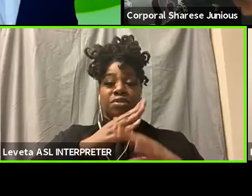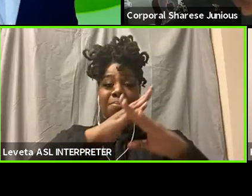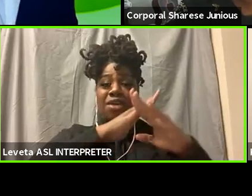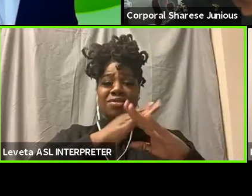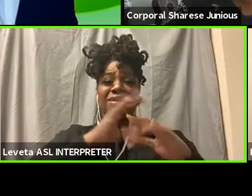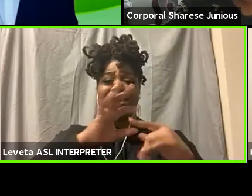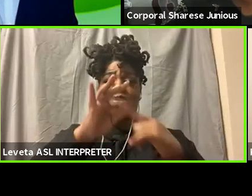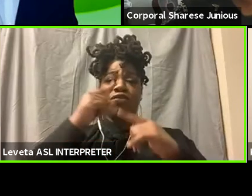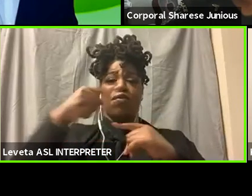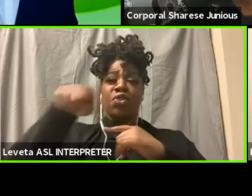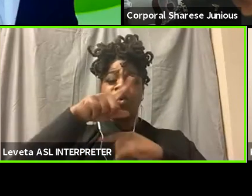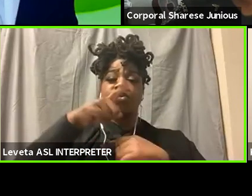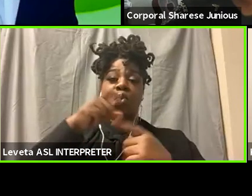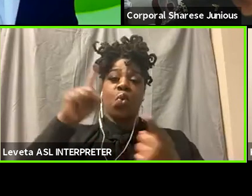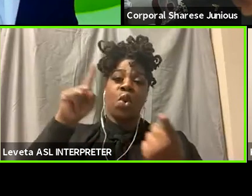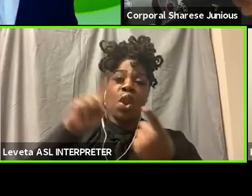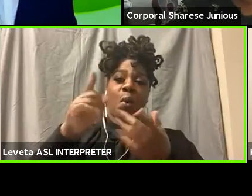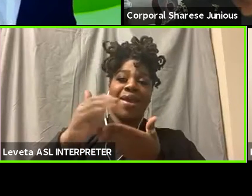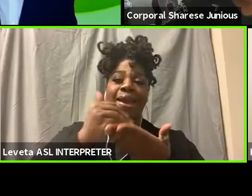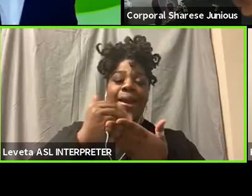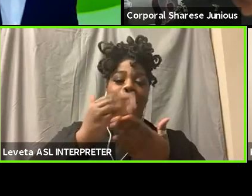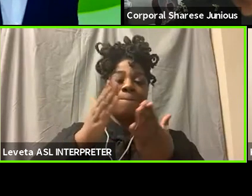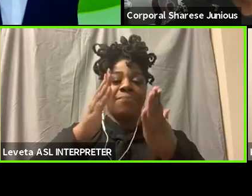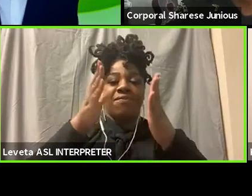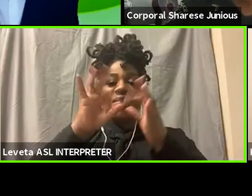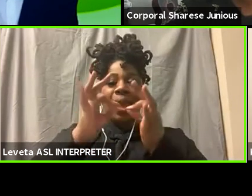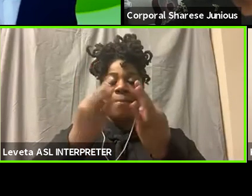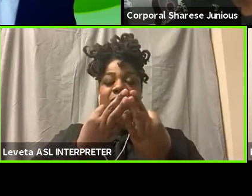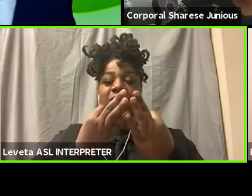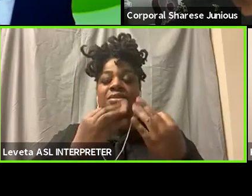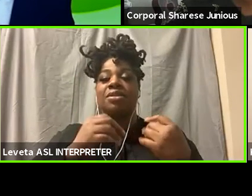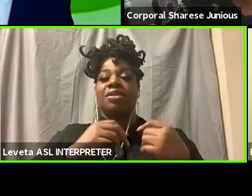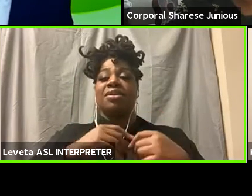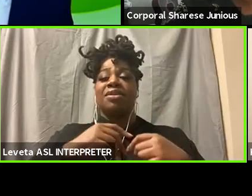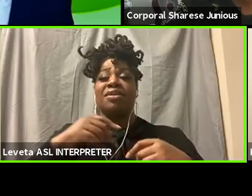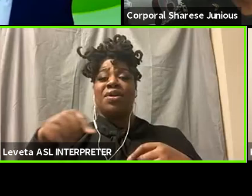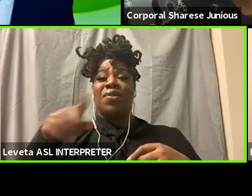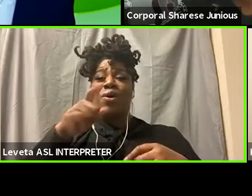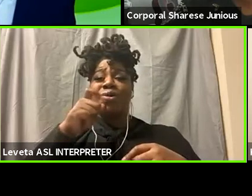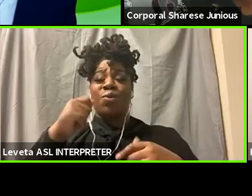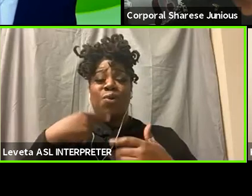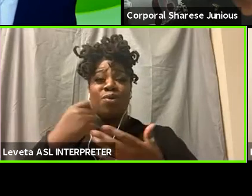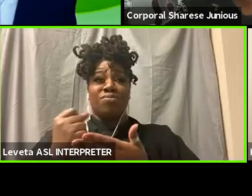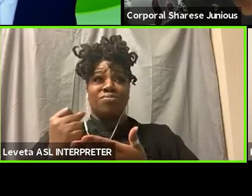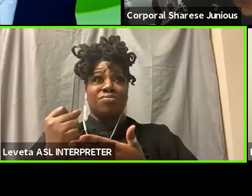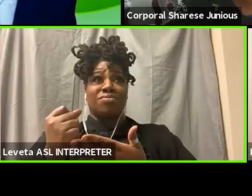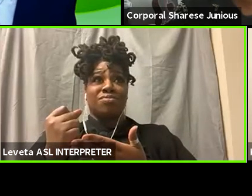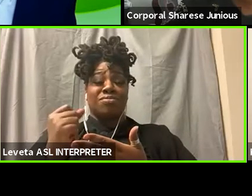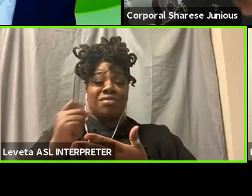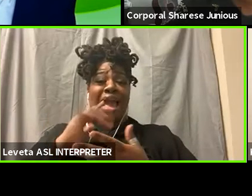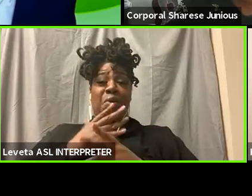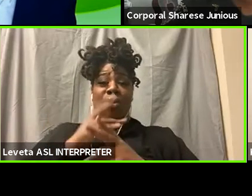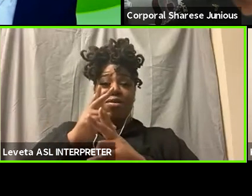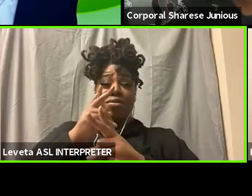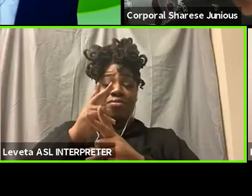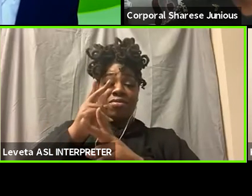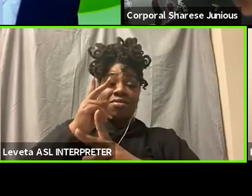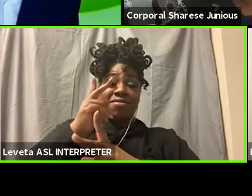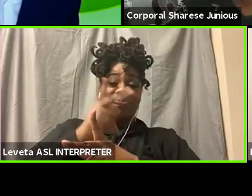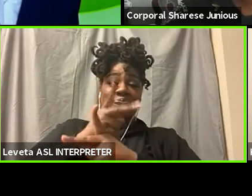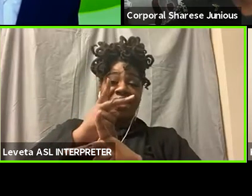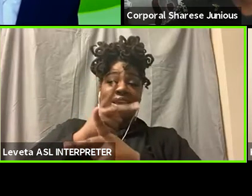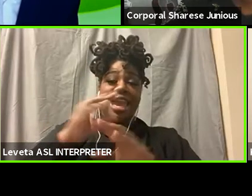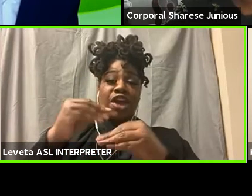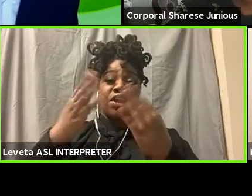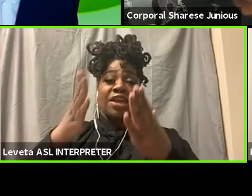it. Too often, our parents and caregivers that are of wealth not only know about the services for their